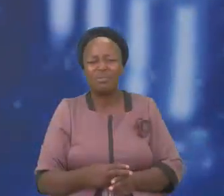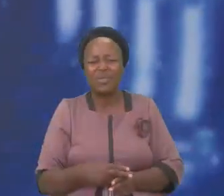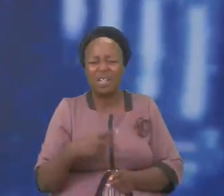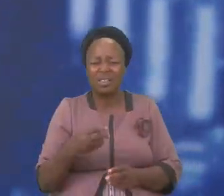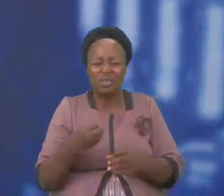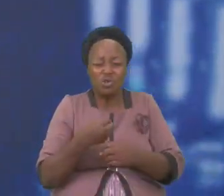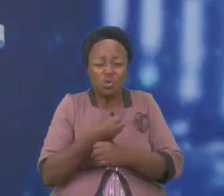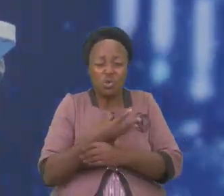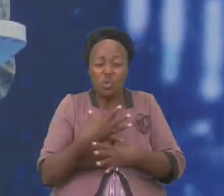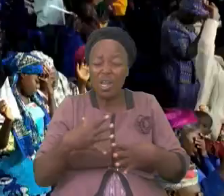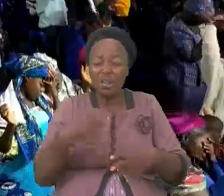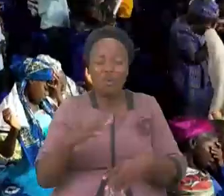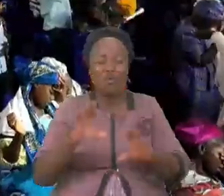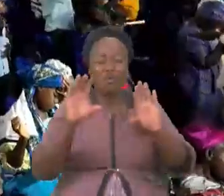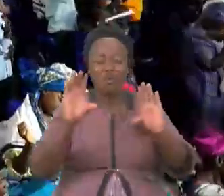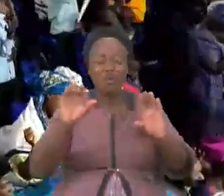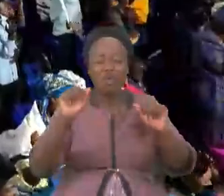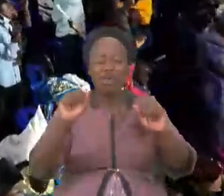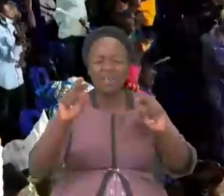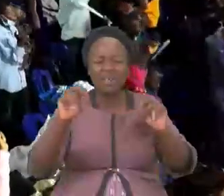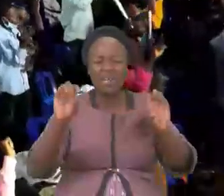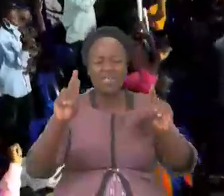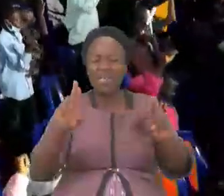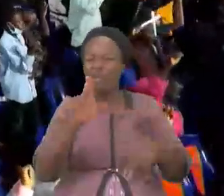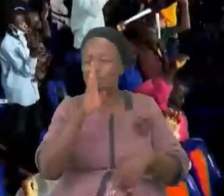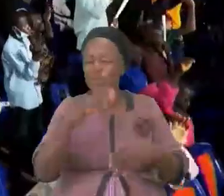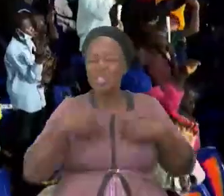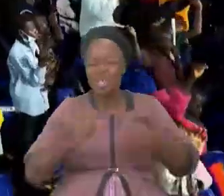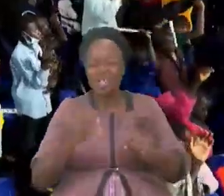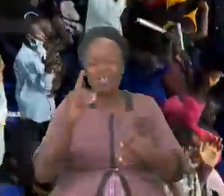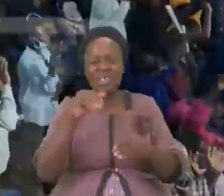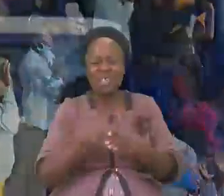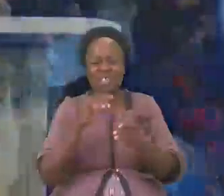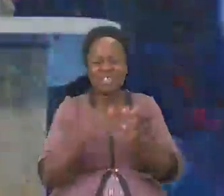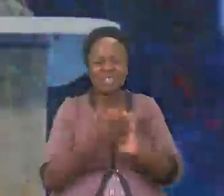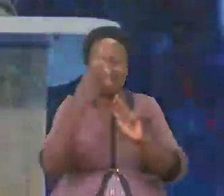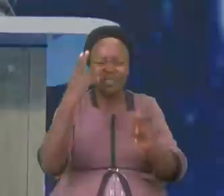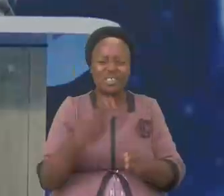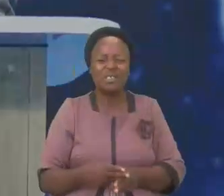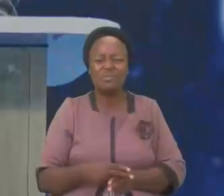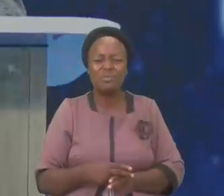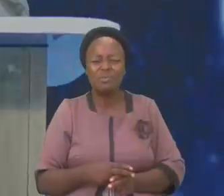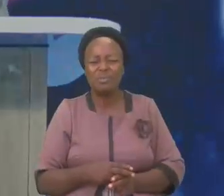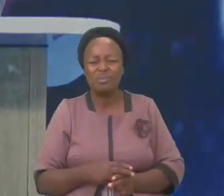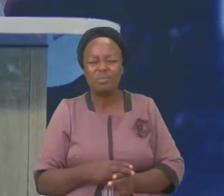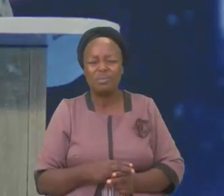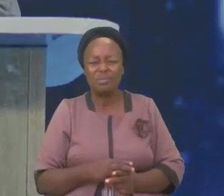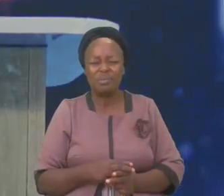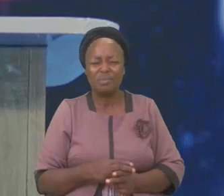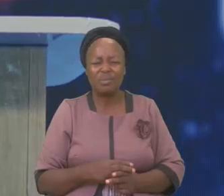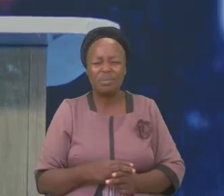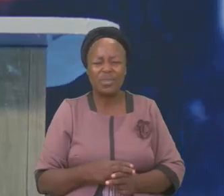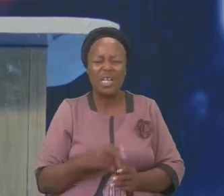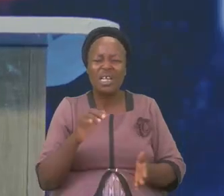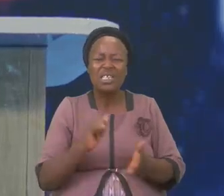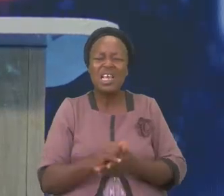healed in Jesus' name. That water head, big head, I pray that the